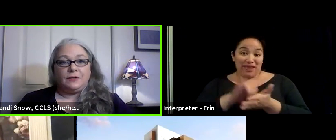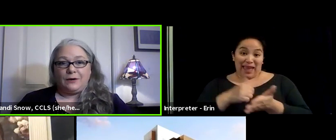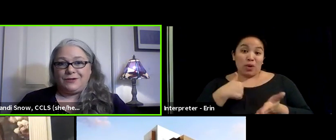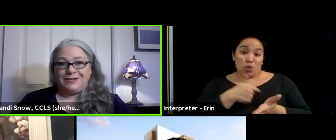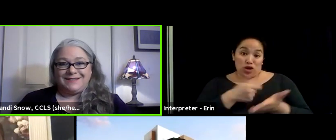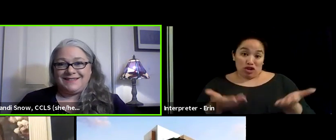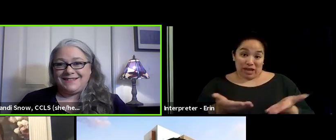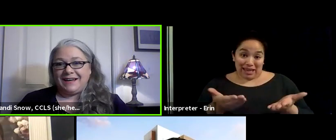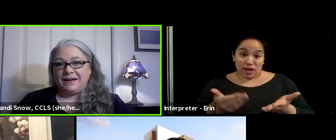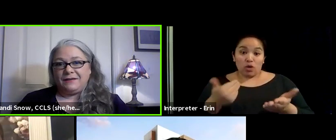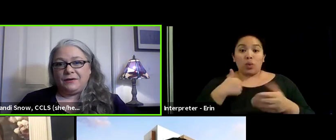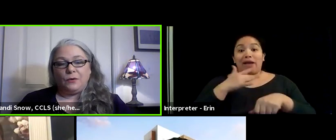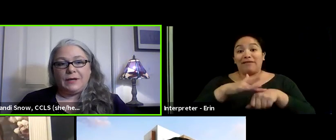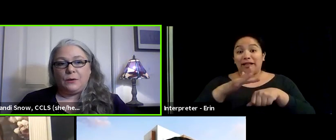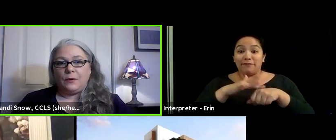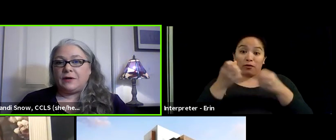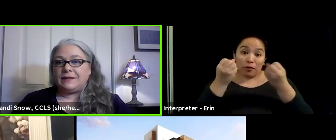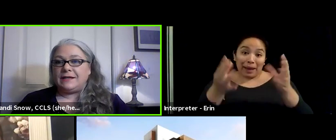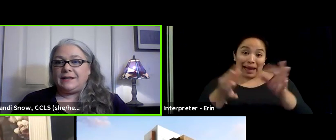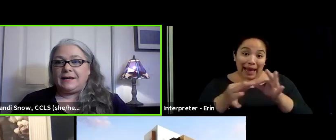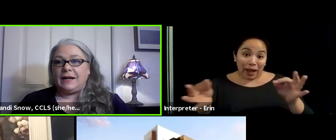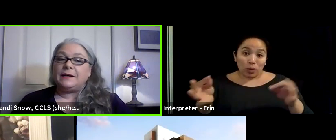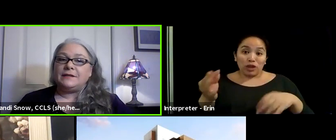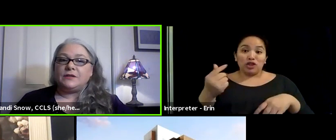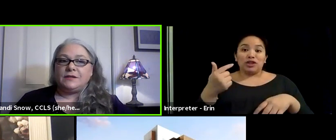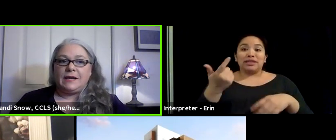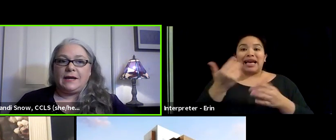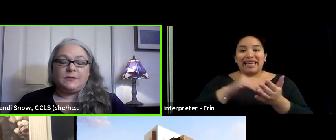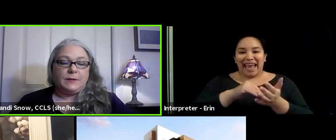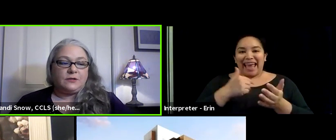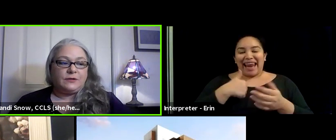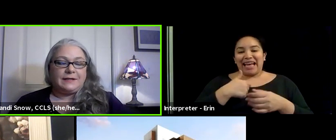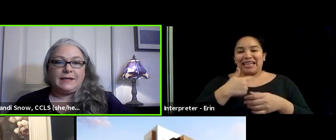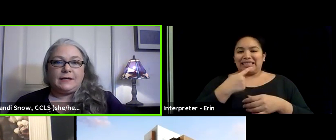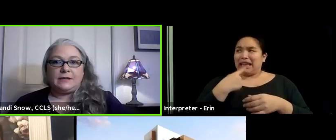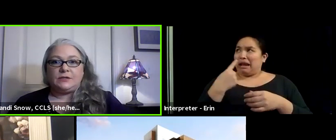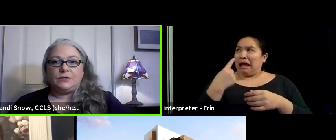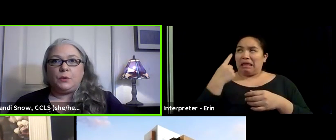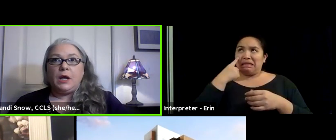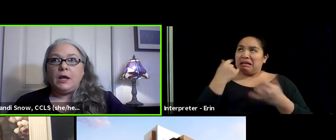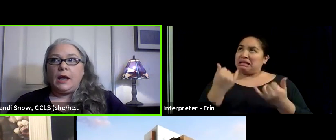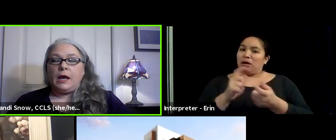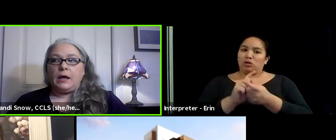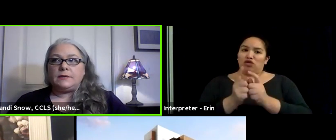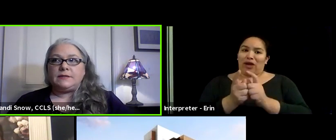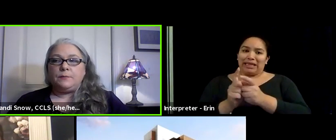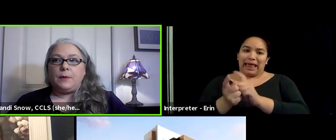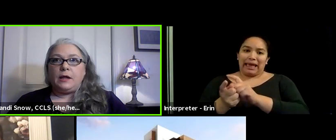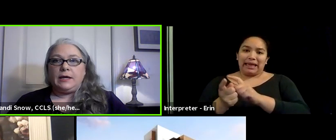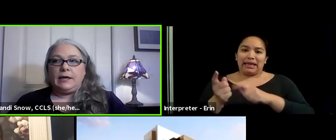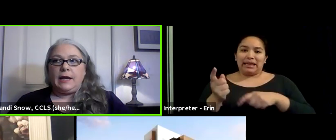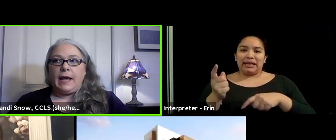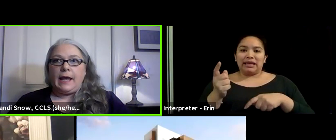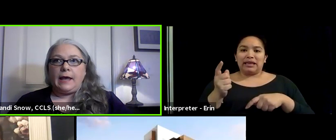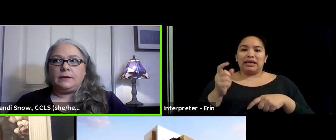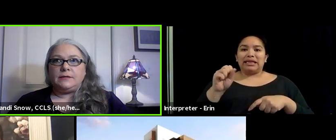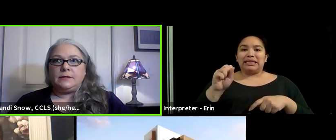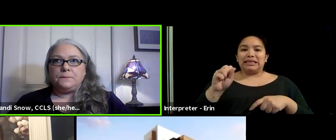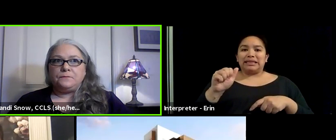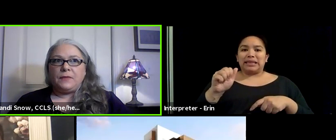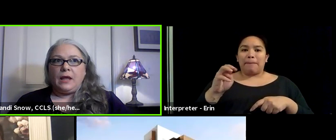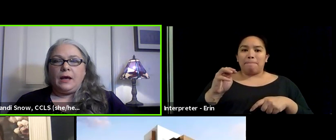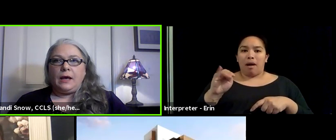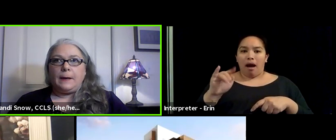many different languages, a whole network translating it. I think I saw today it's being translated into Somali